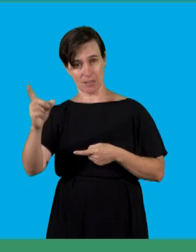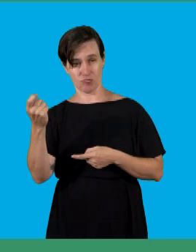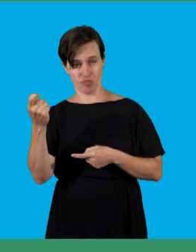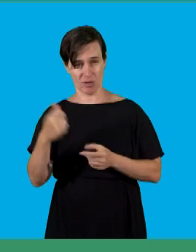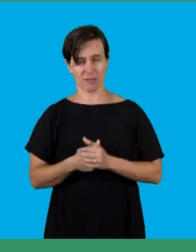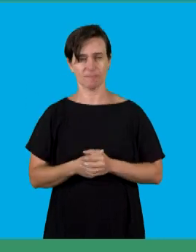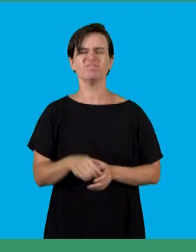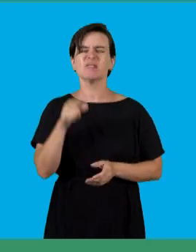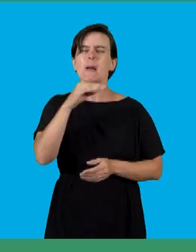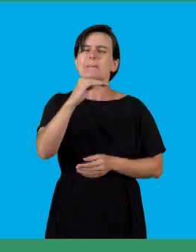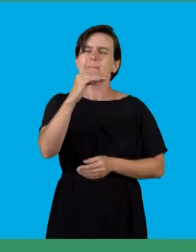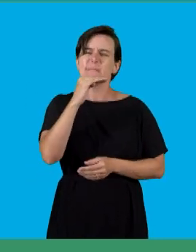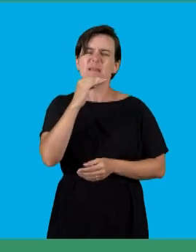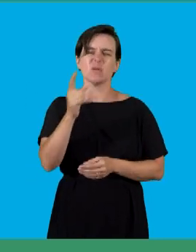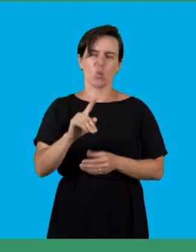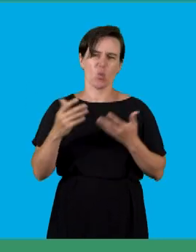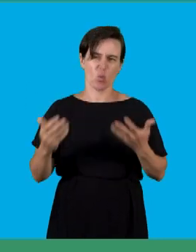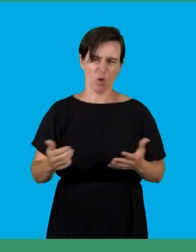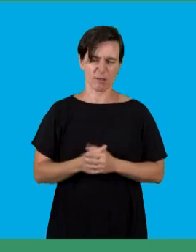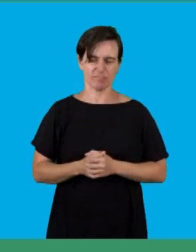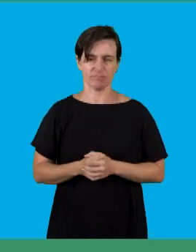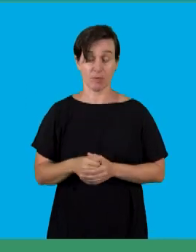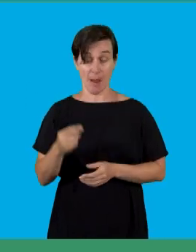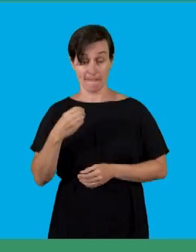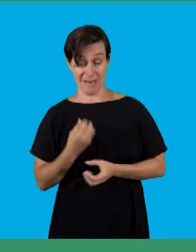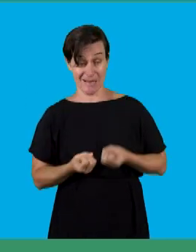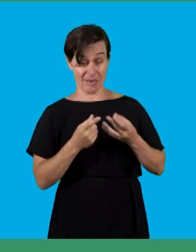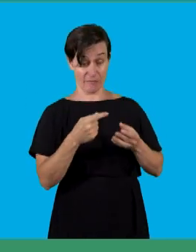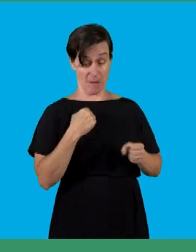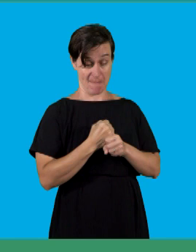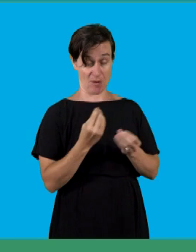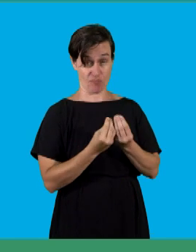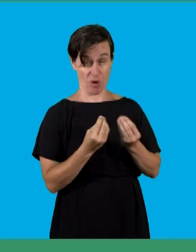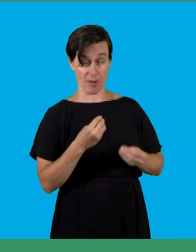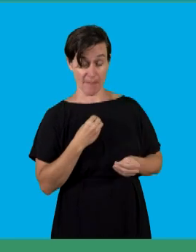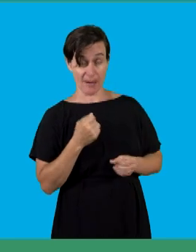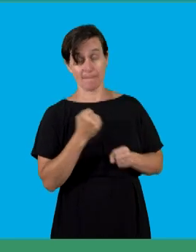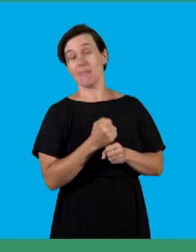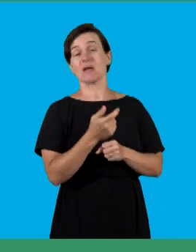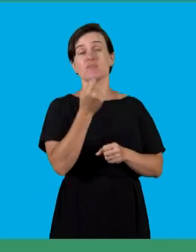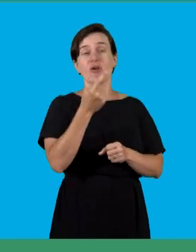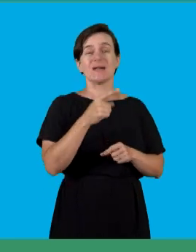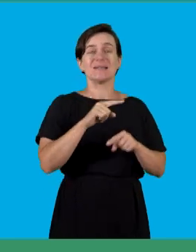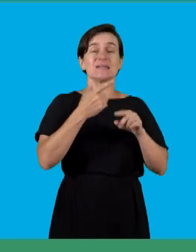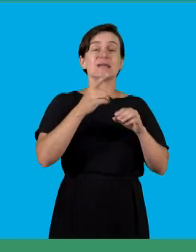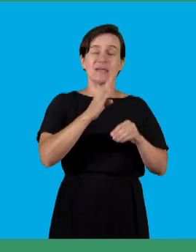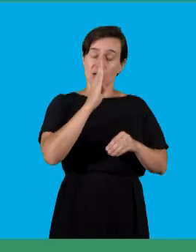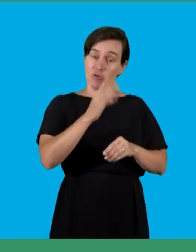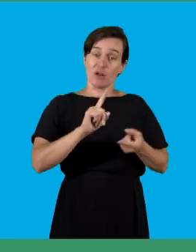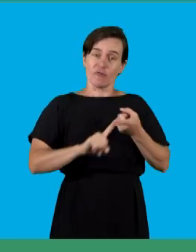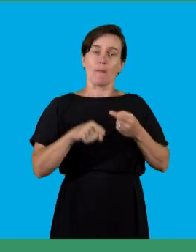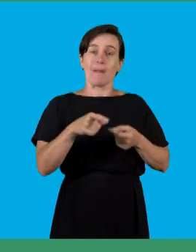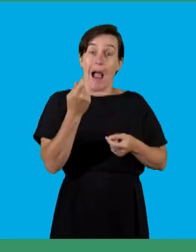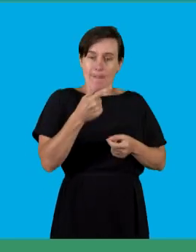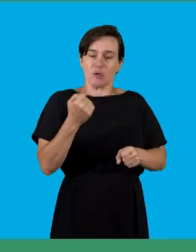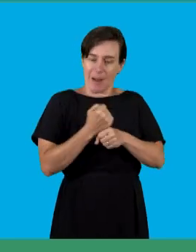So cost-based involves setting the price of the product based directly on its cost. So in simple